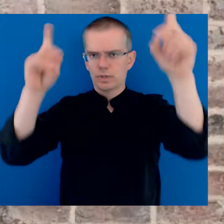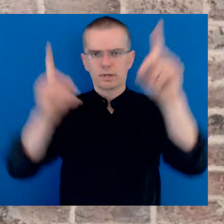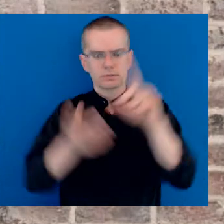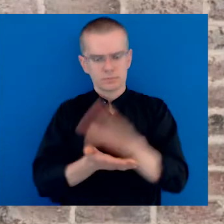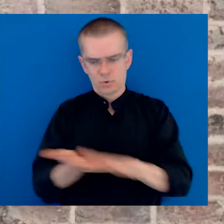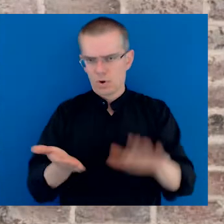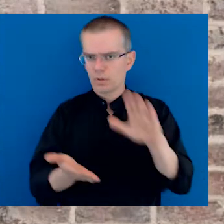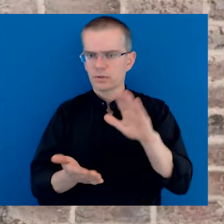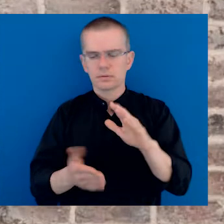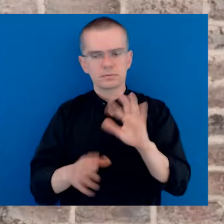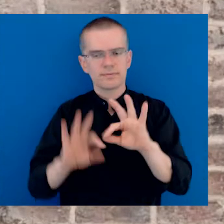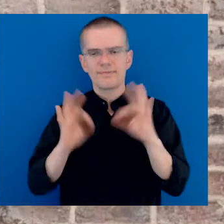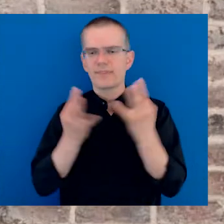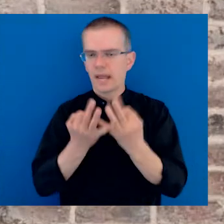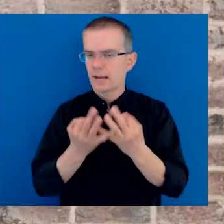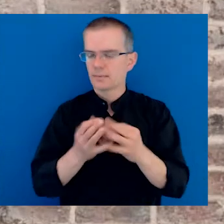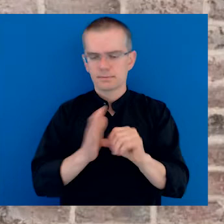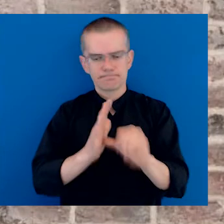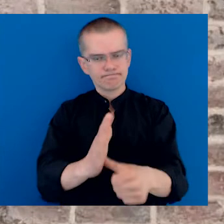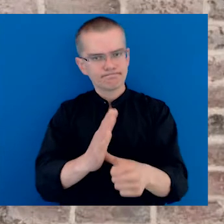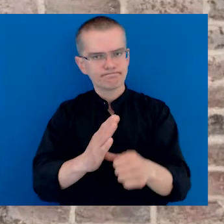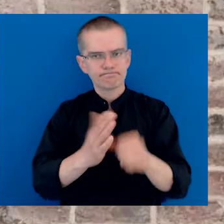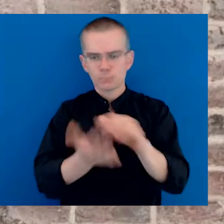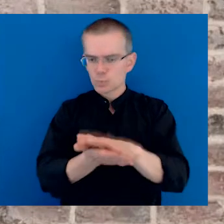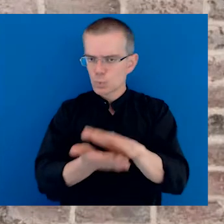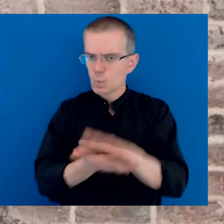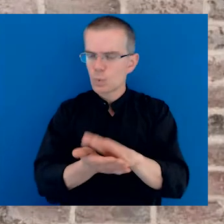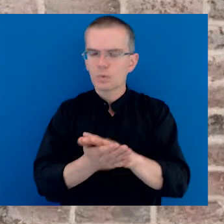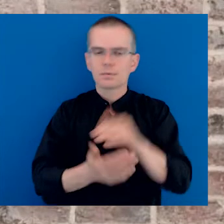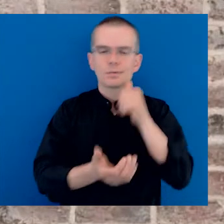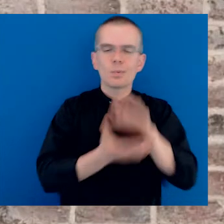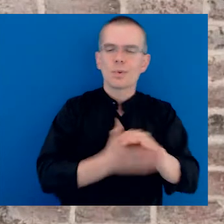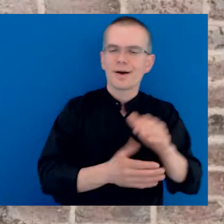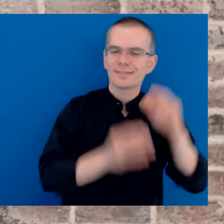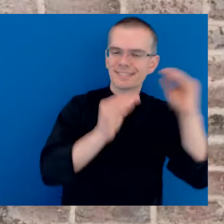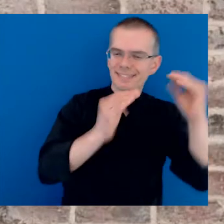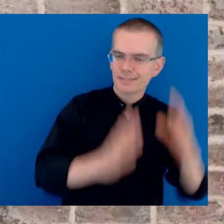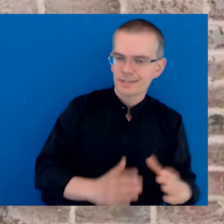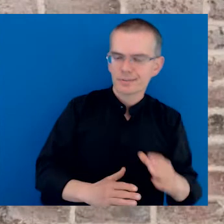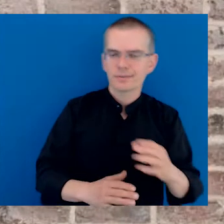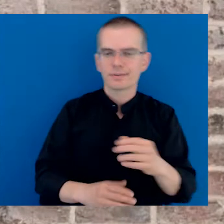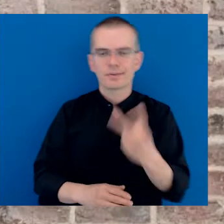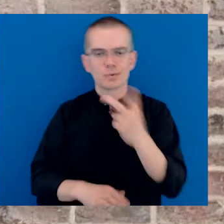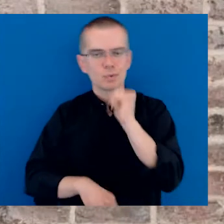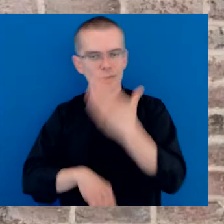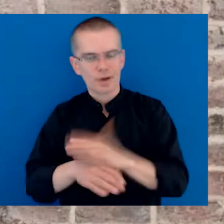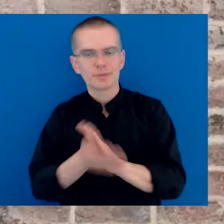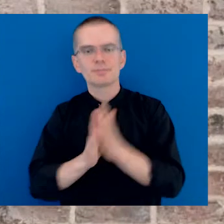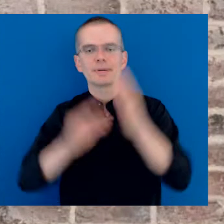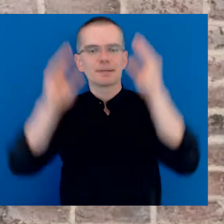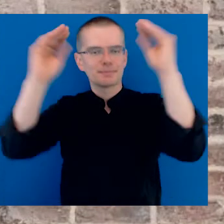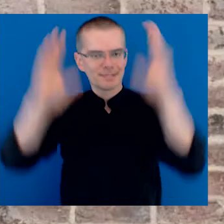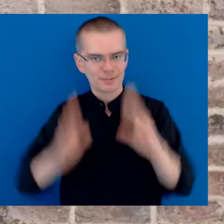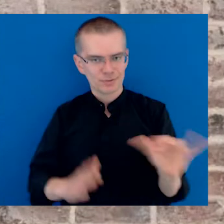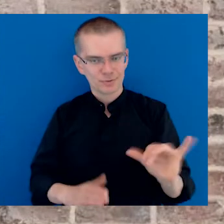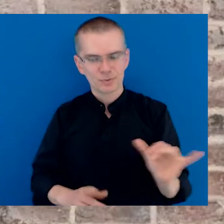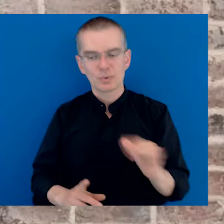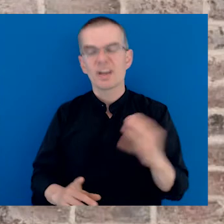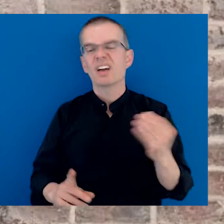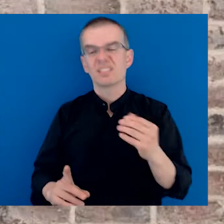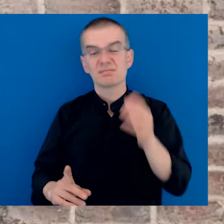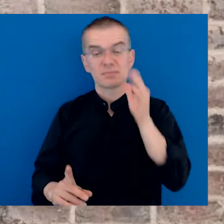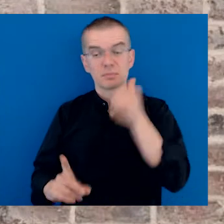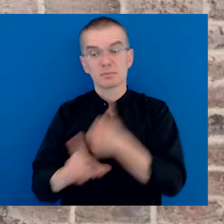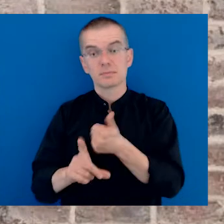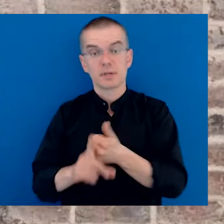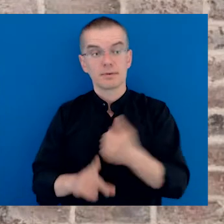education in his family, with his wife being a teacher and his daughters becoming teachers. And as you mentioned, he had been the valedictorian of the school